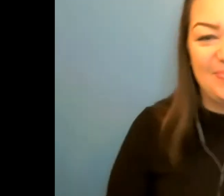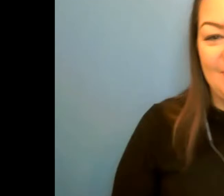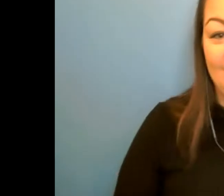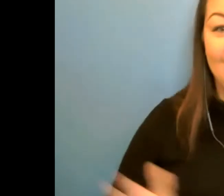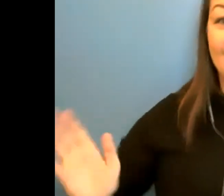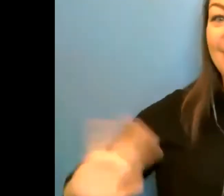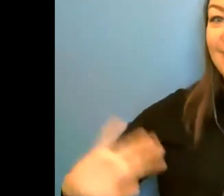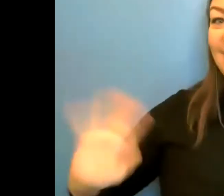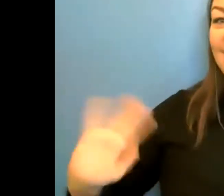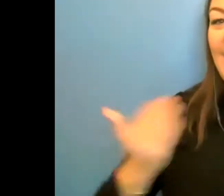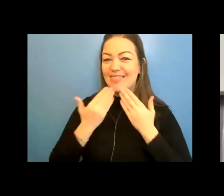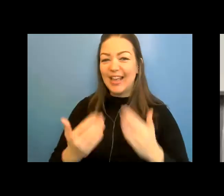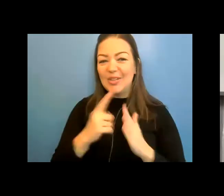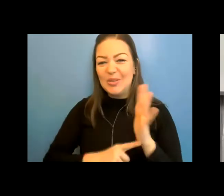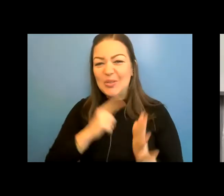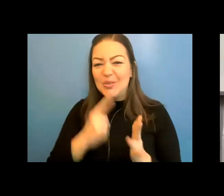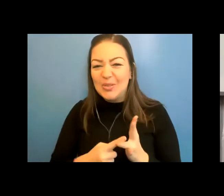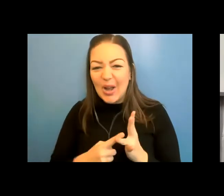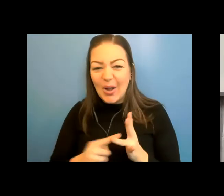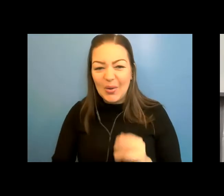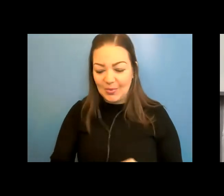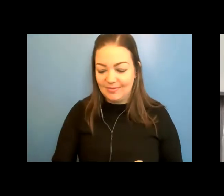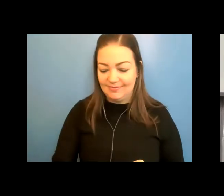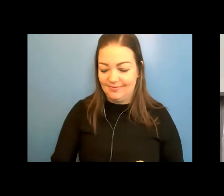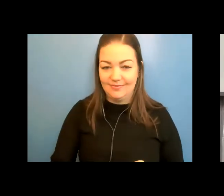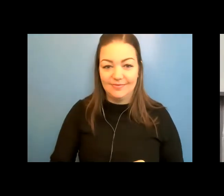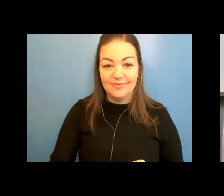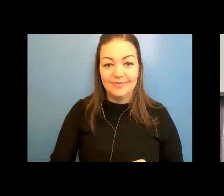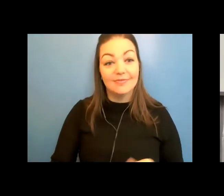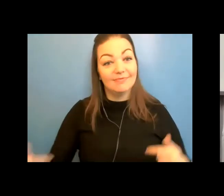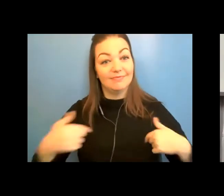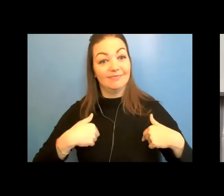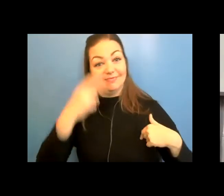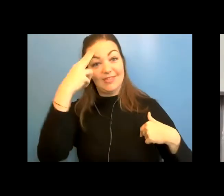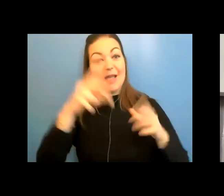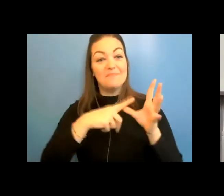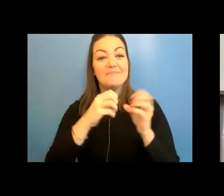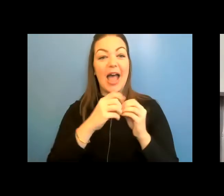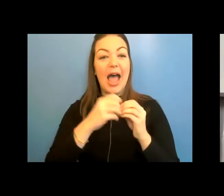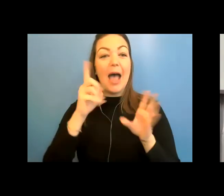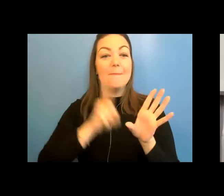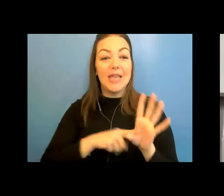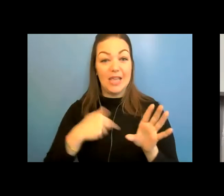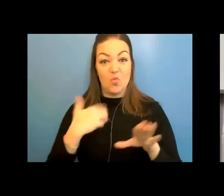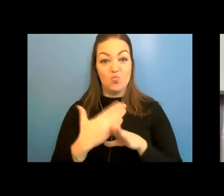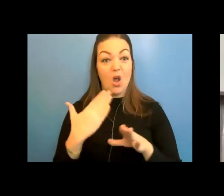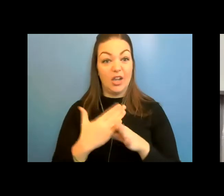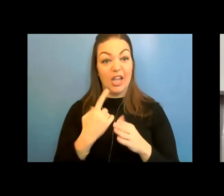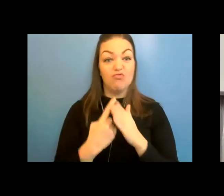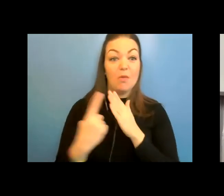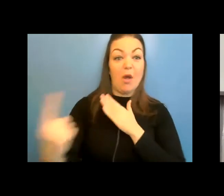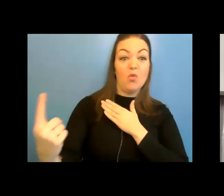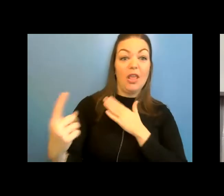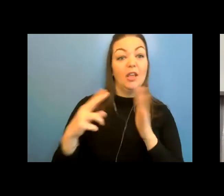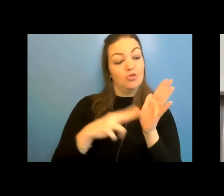Hi, thanks Jo. So I'm Abby, working remotely in Norwich for Unlimited. My pronouns are she,